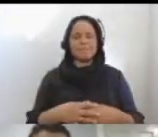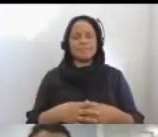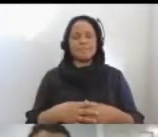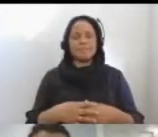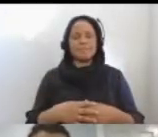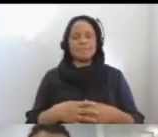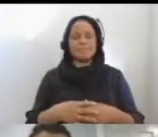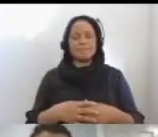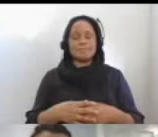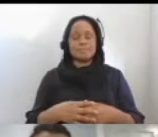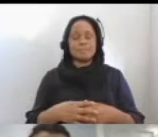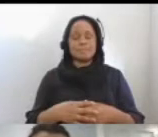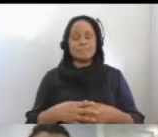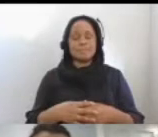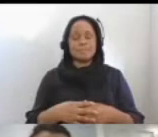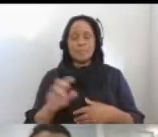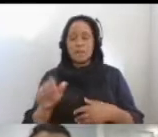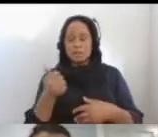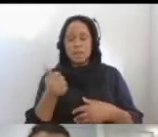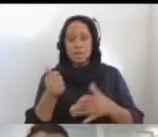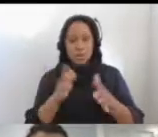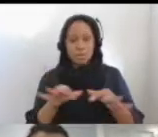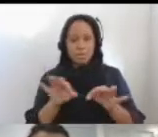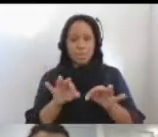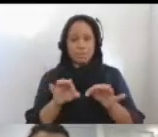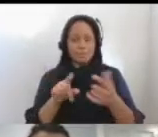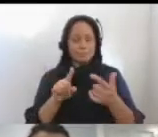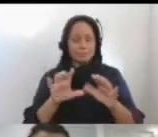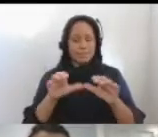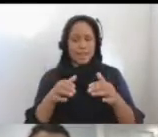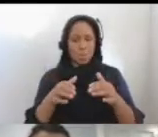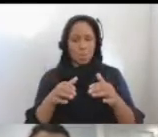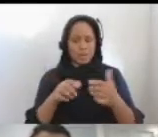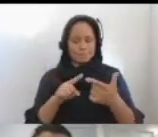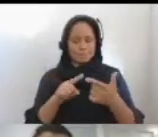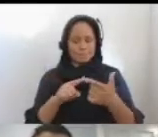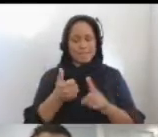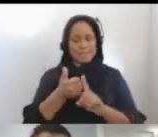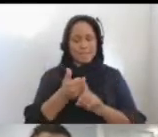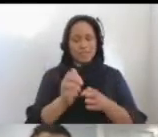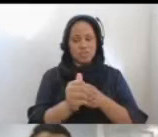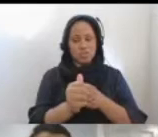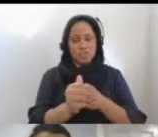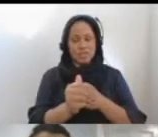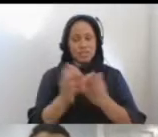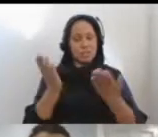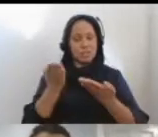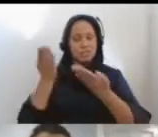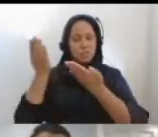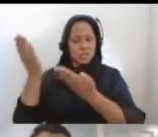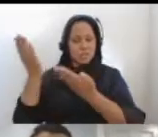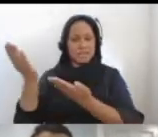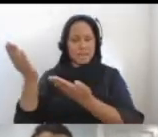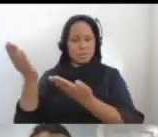Another really, really important category that the self-directed model brings to the table